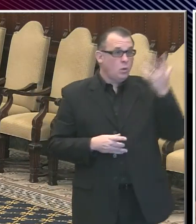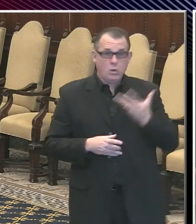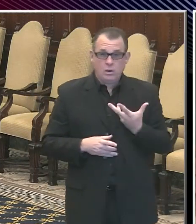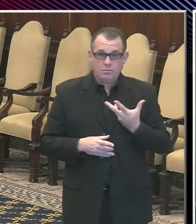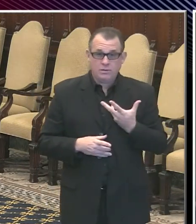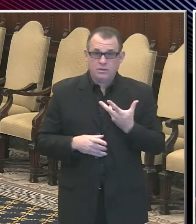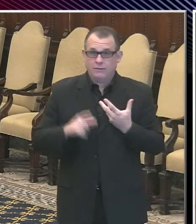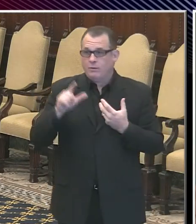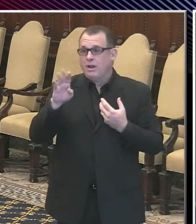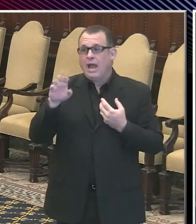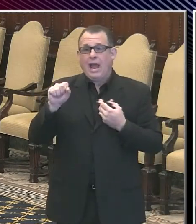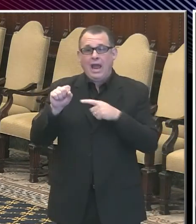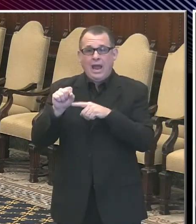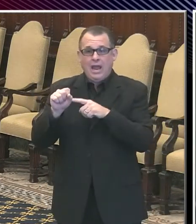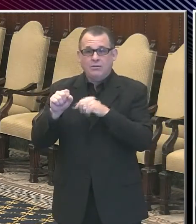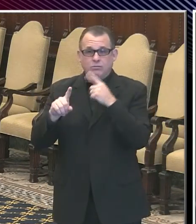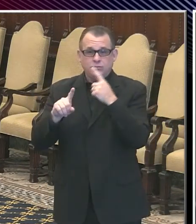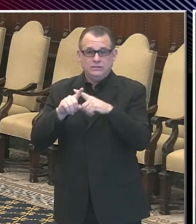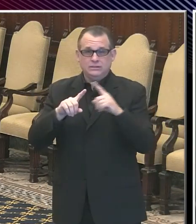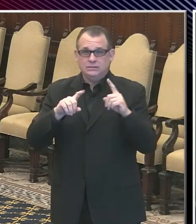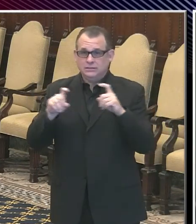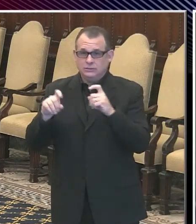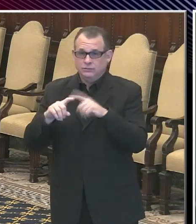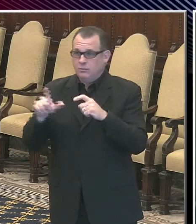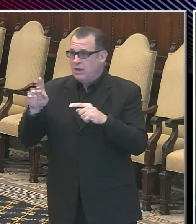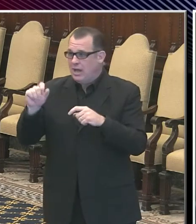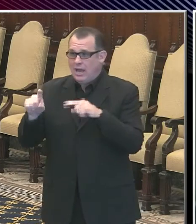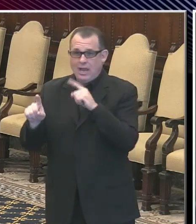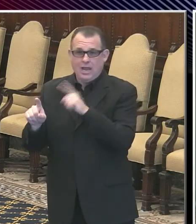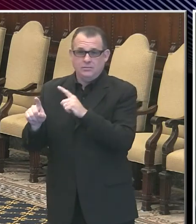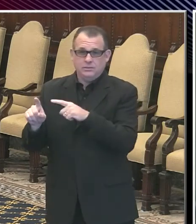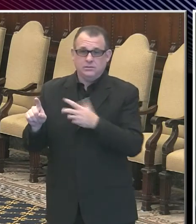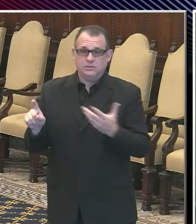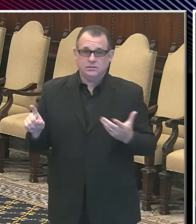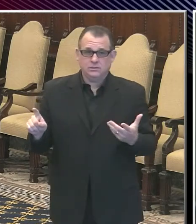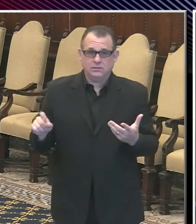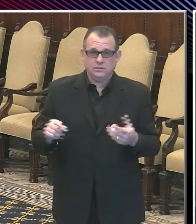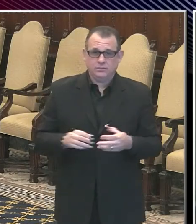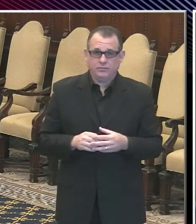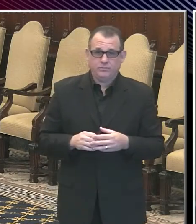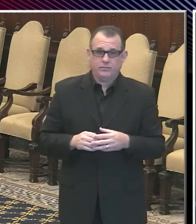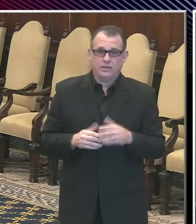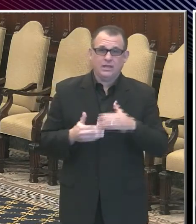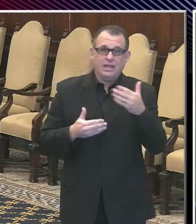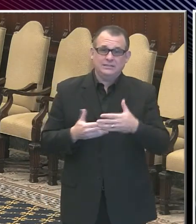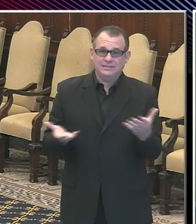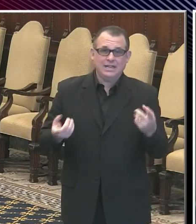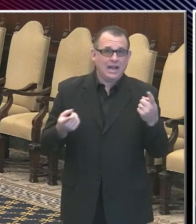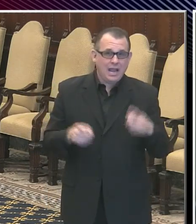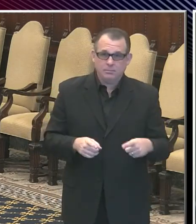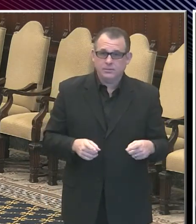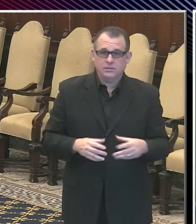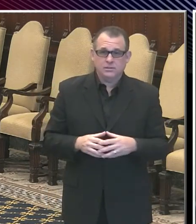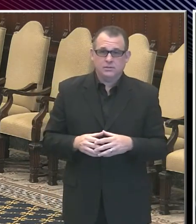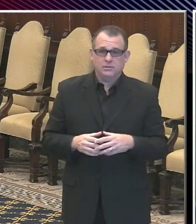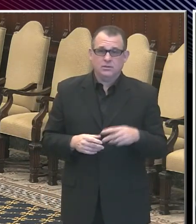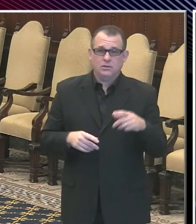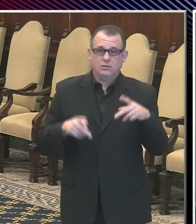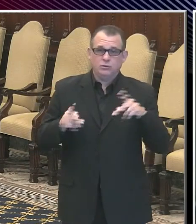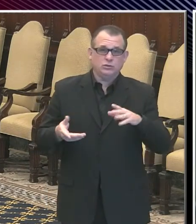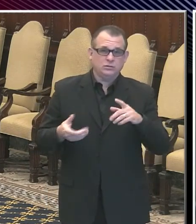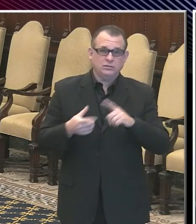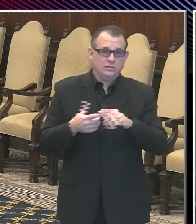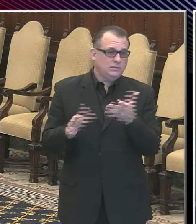laboratory of a positive test. We may not hear about it from the hospital, but then the next thing we know about it, we just get a death certificate that person may have died in the